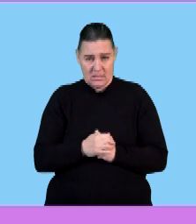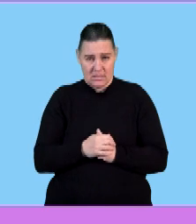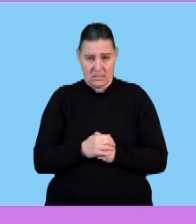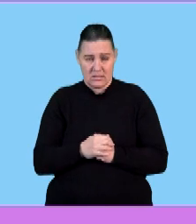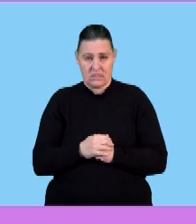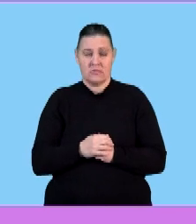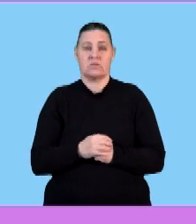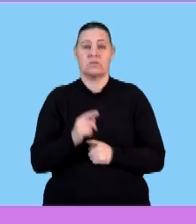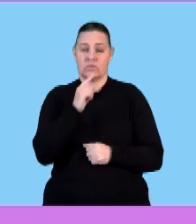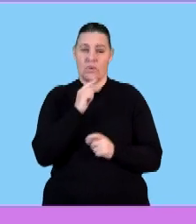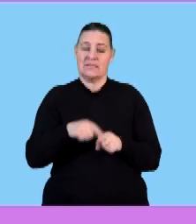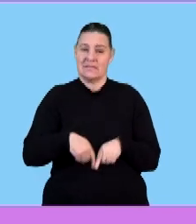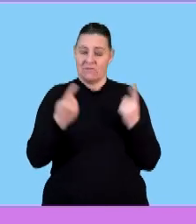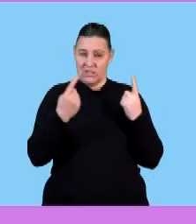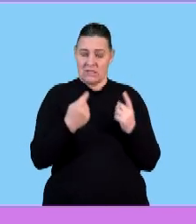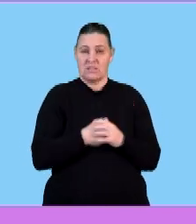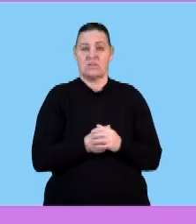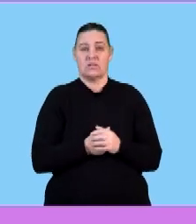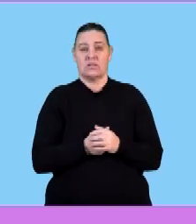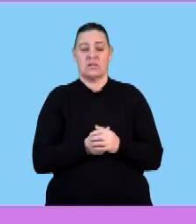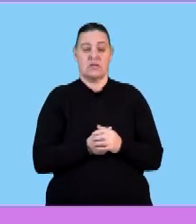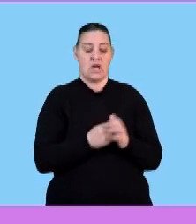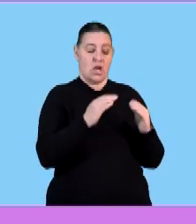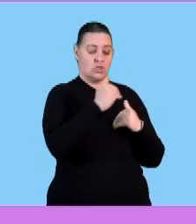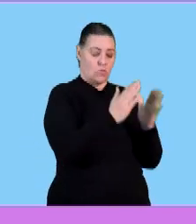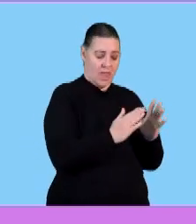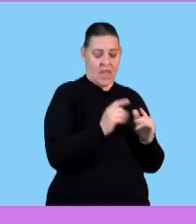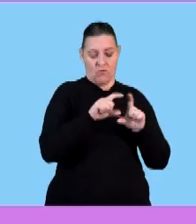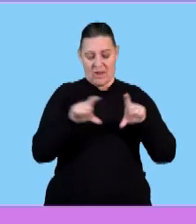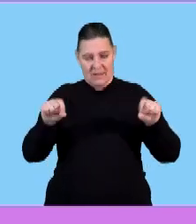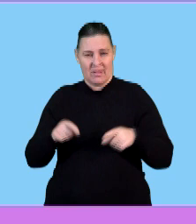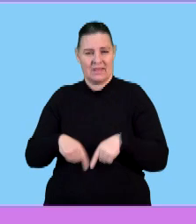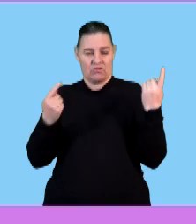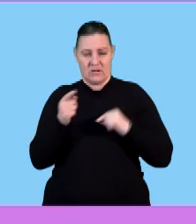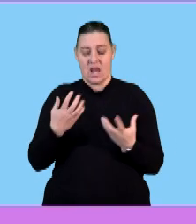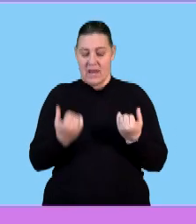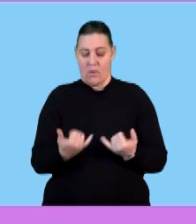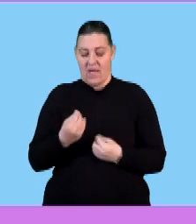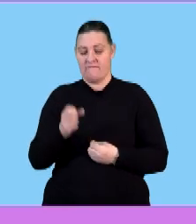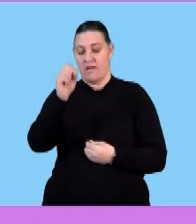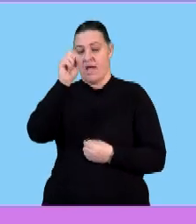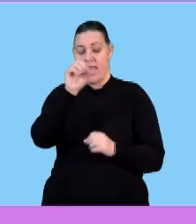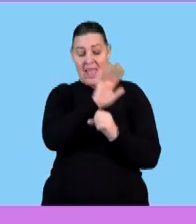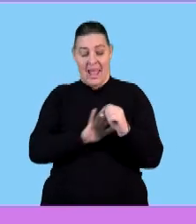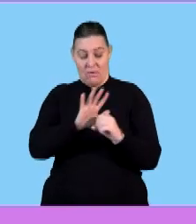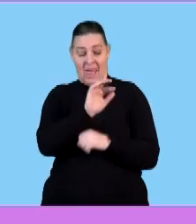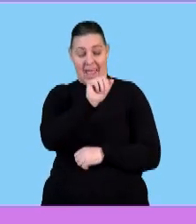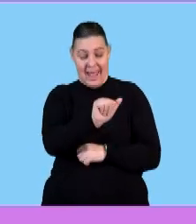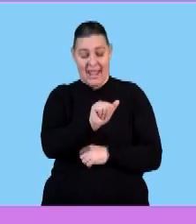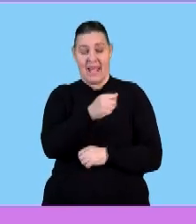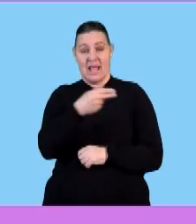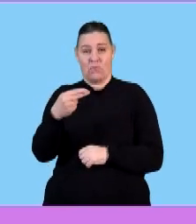the triangle's formula is different to that of a square and that of a rectangle. Now, if you remember, we have the half